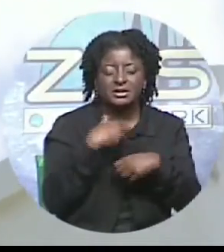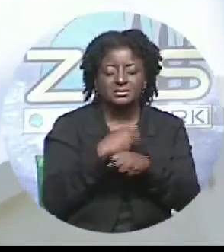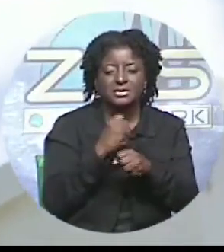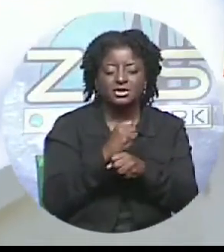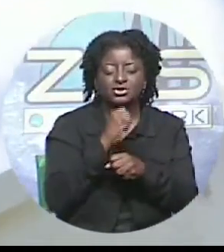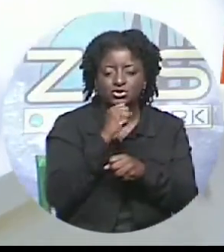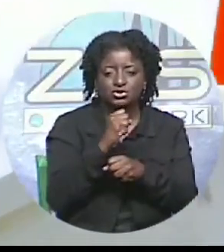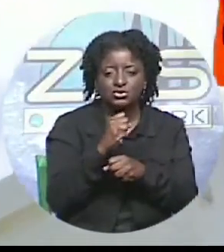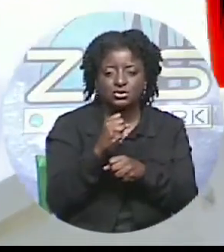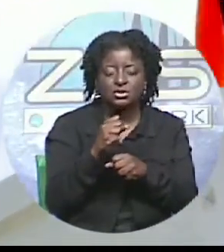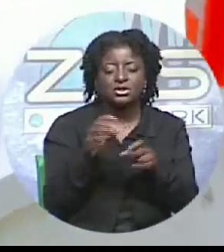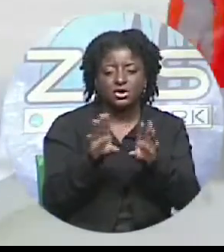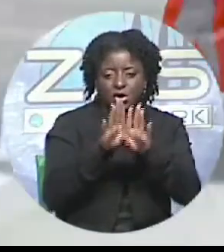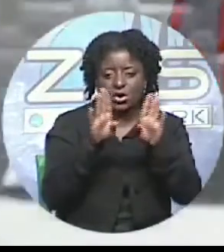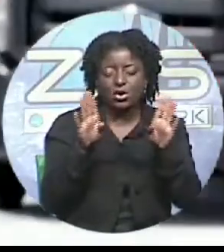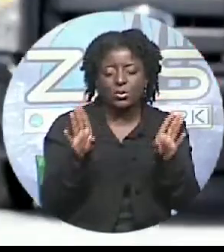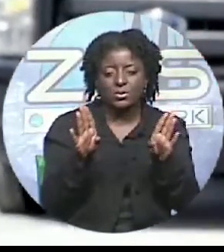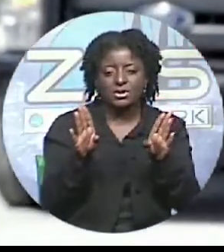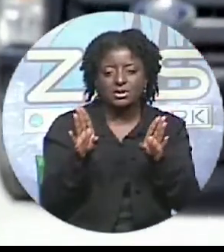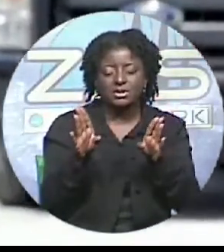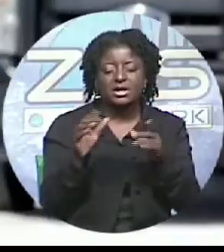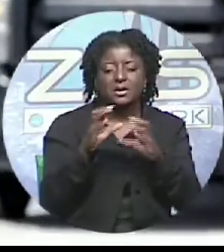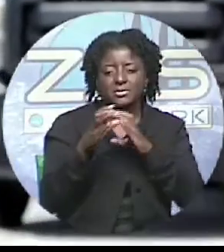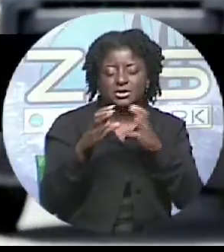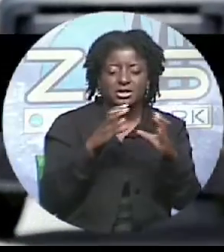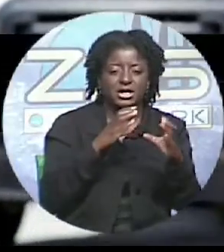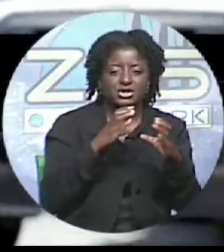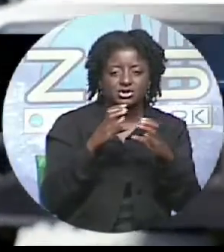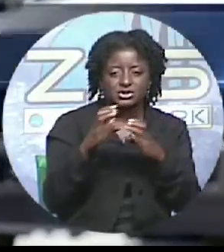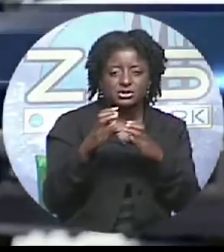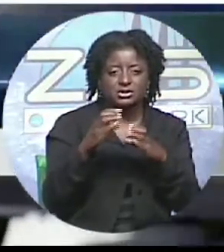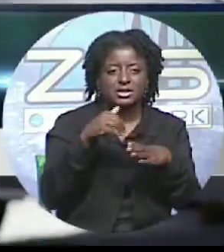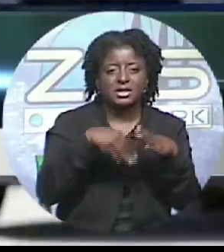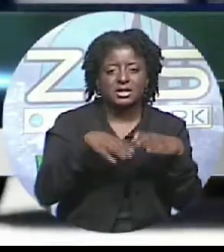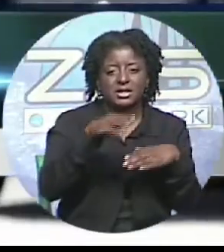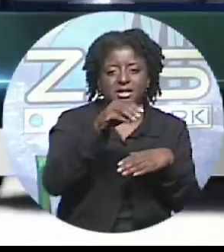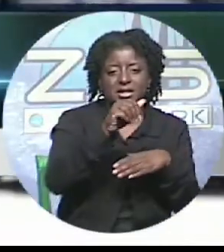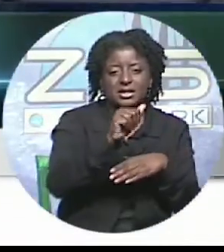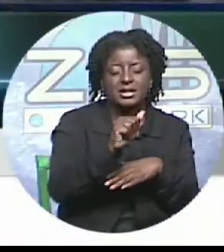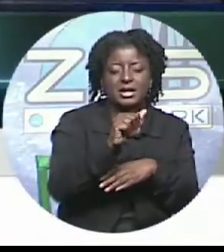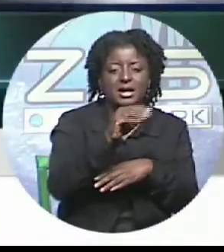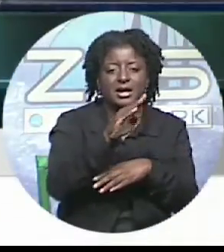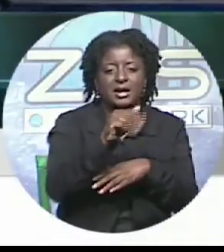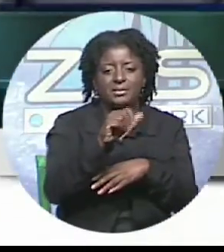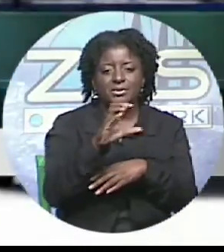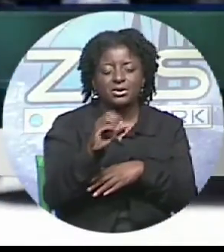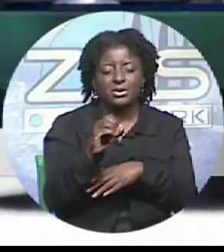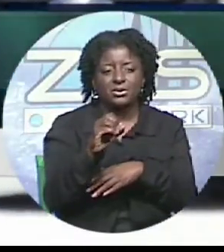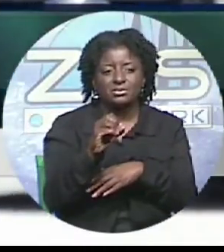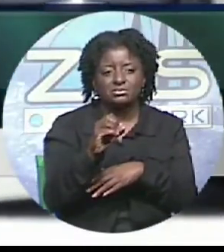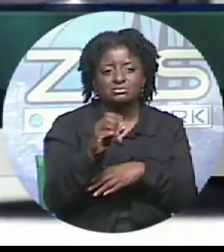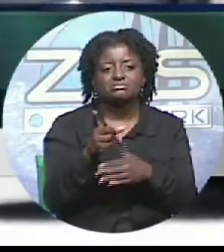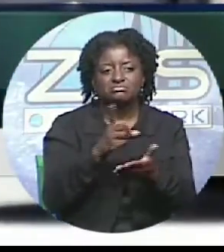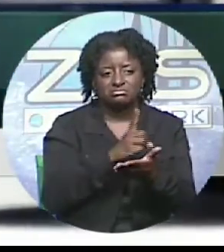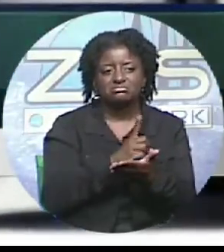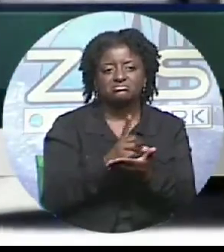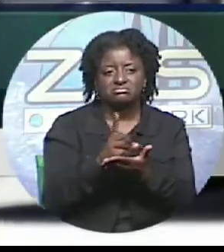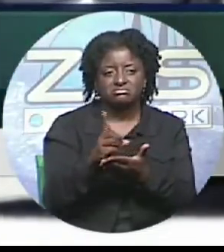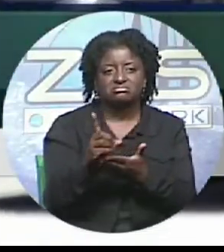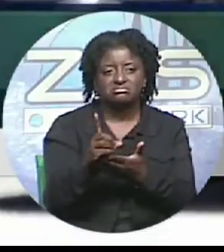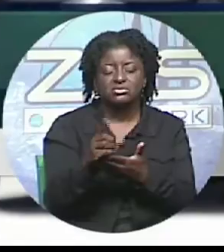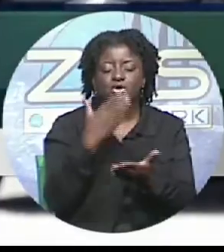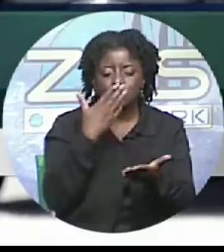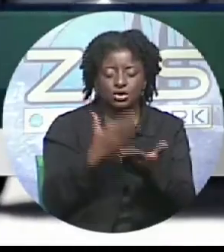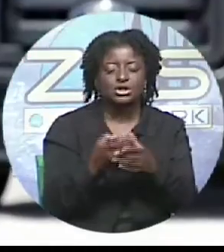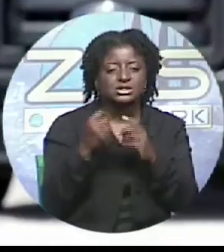and literal, stay open. In Abaco, the internet is very decent. It's very decent. We have good speed.